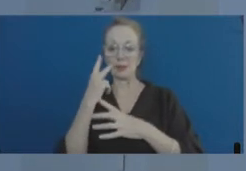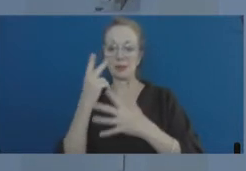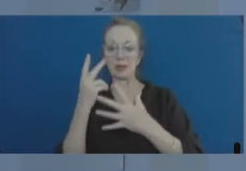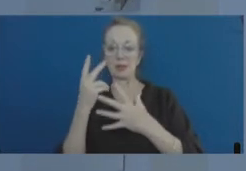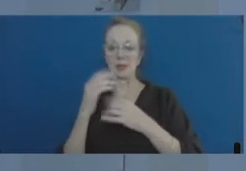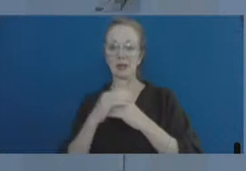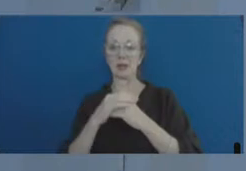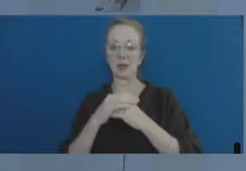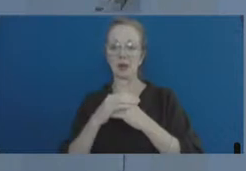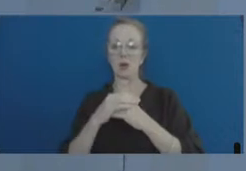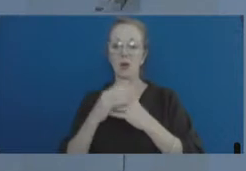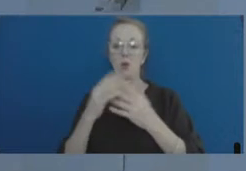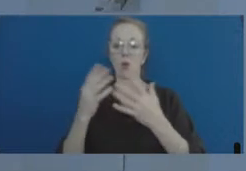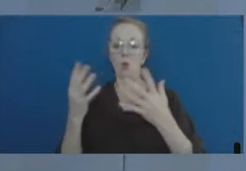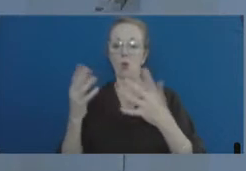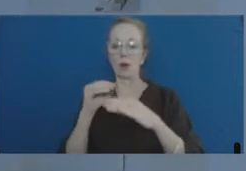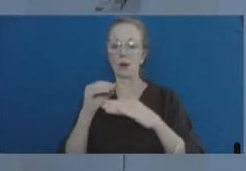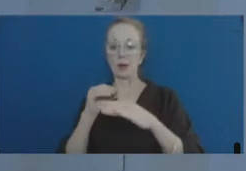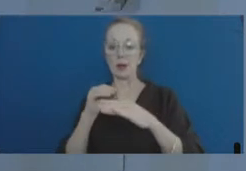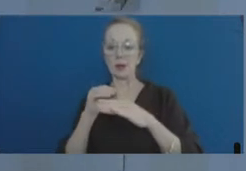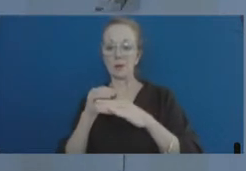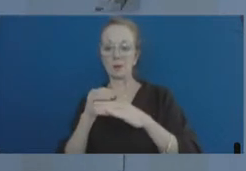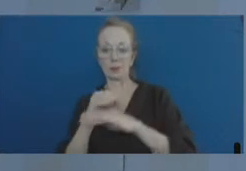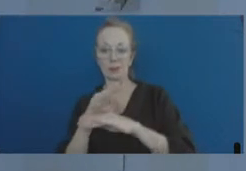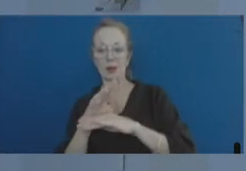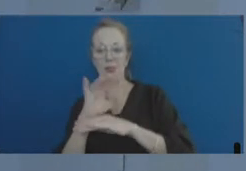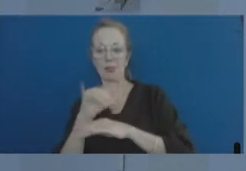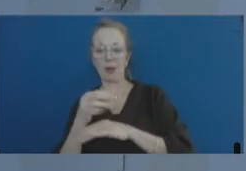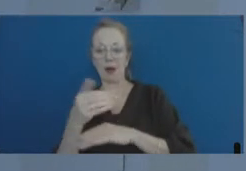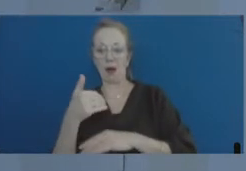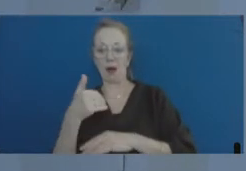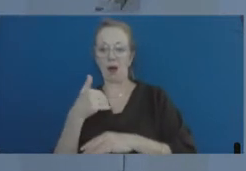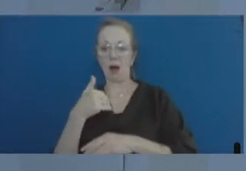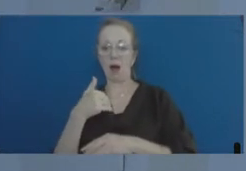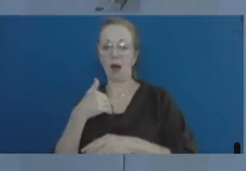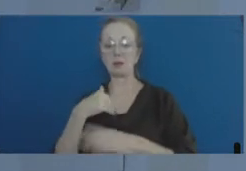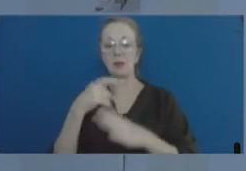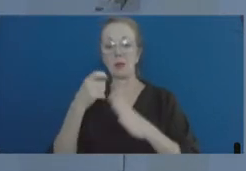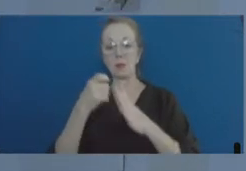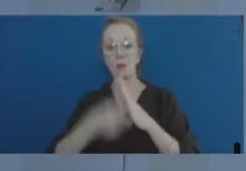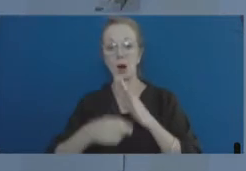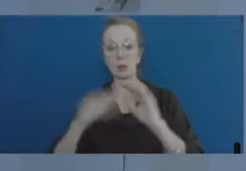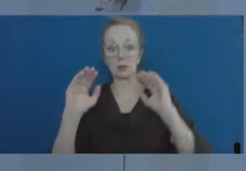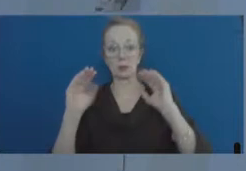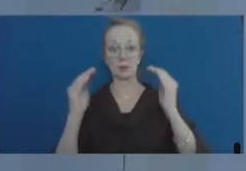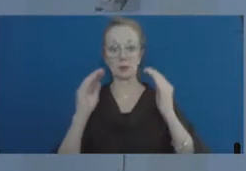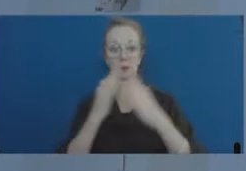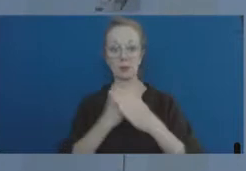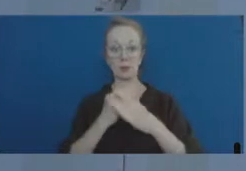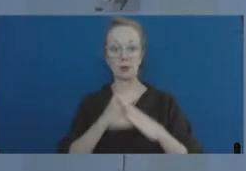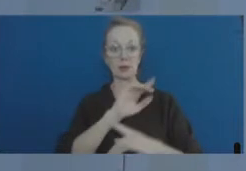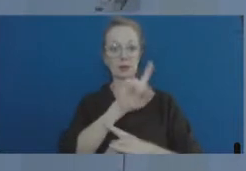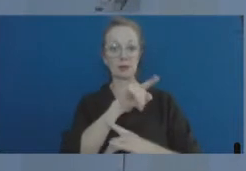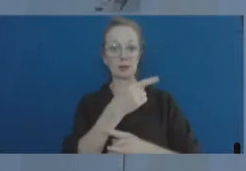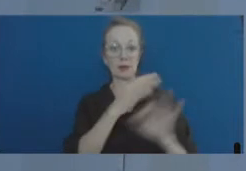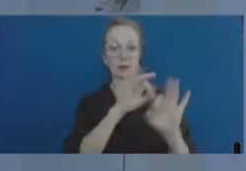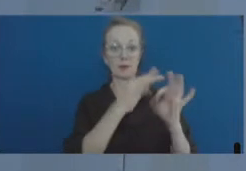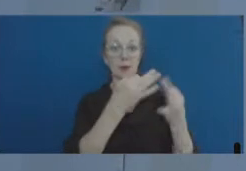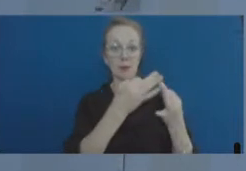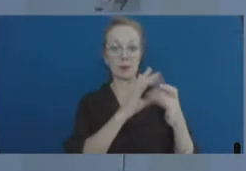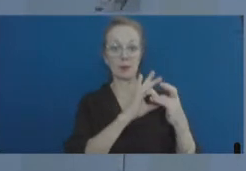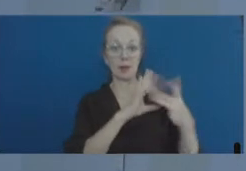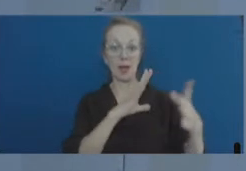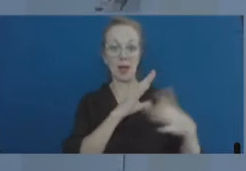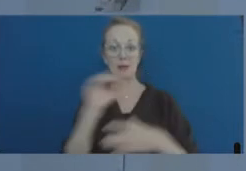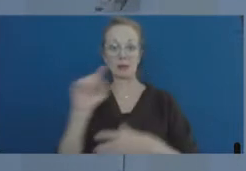what impact that has on the price differential between single-family detached and townhomes, because certainly